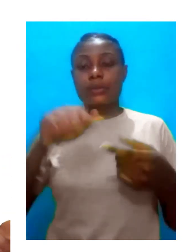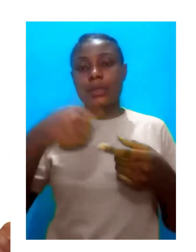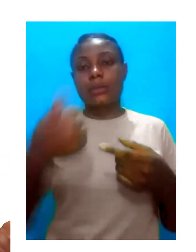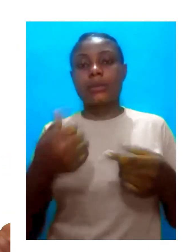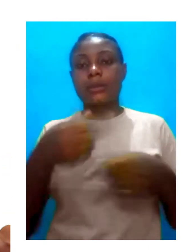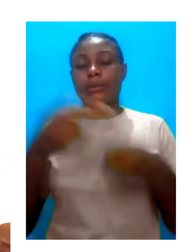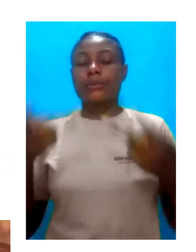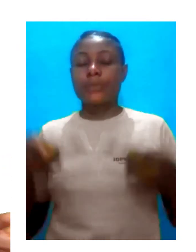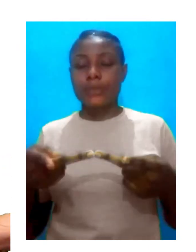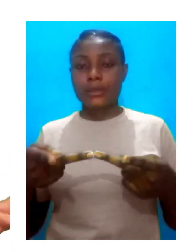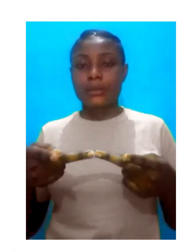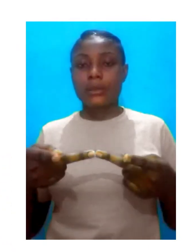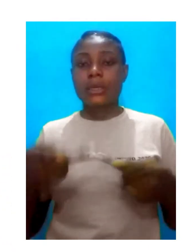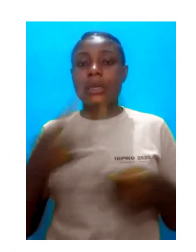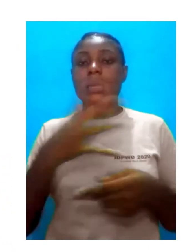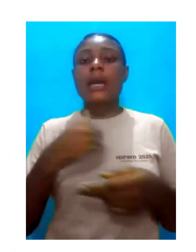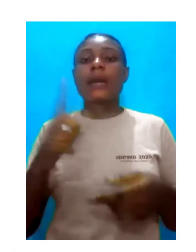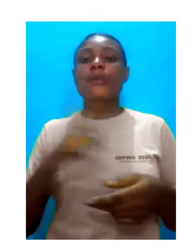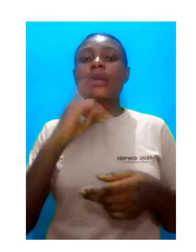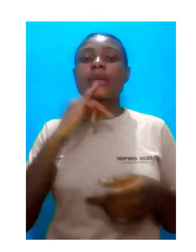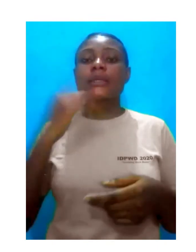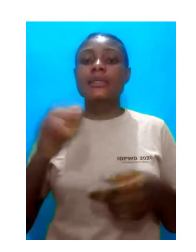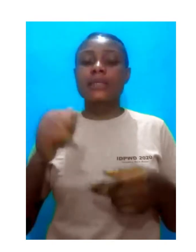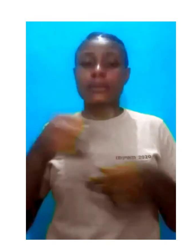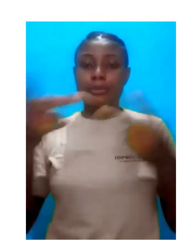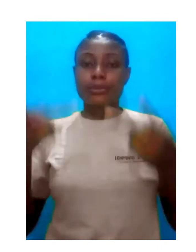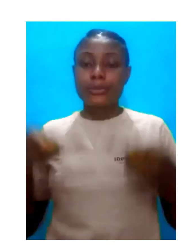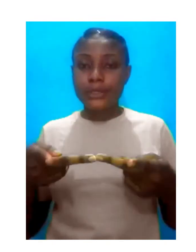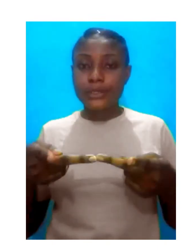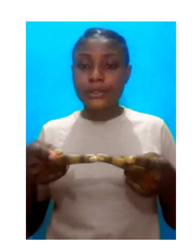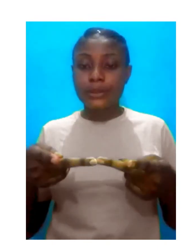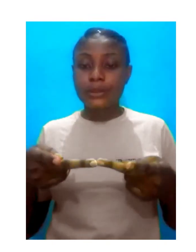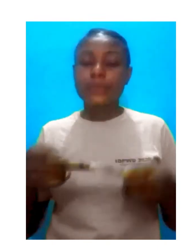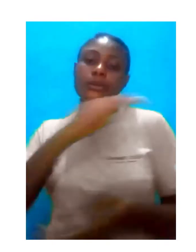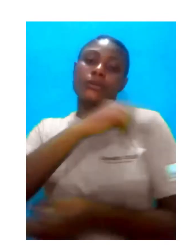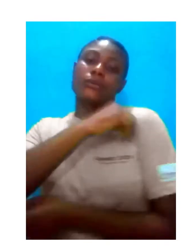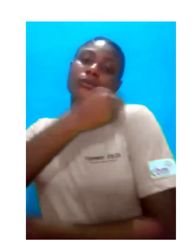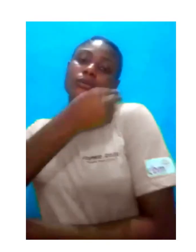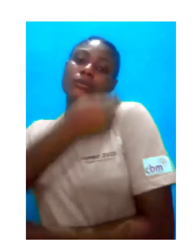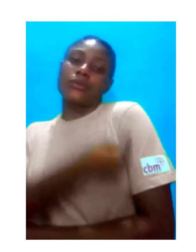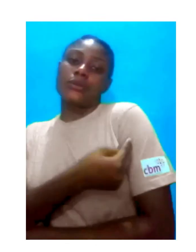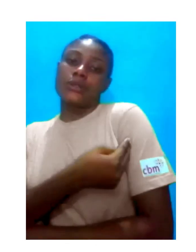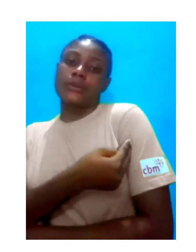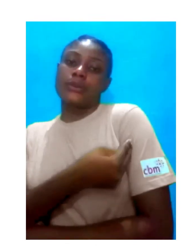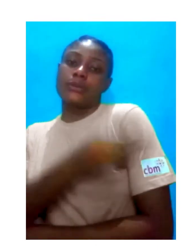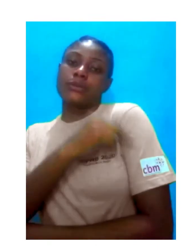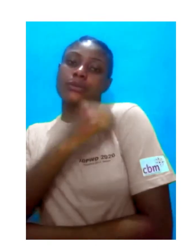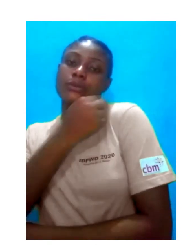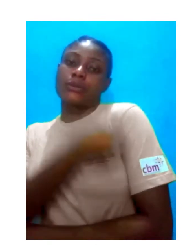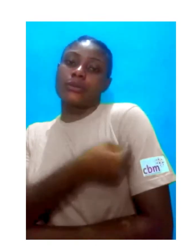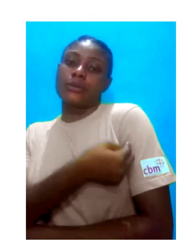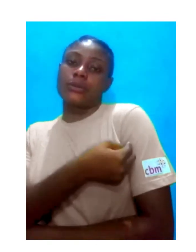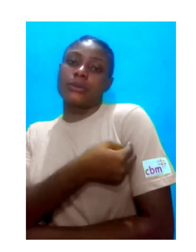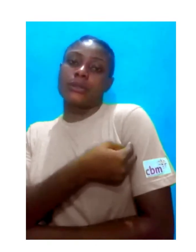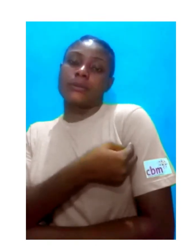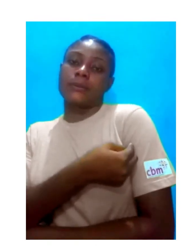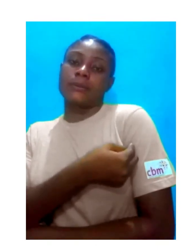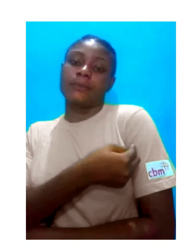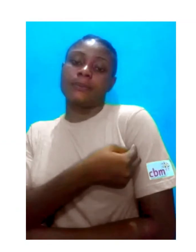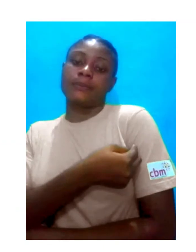from one position to the other. And where is the position?